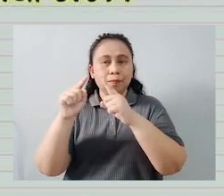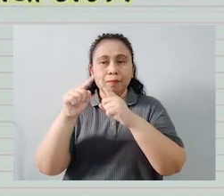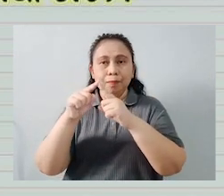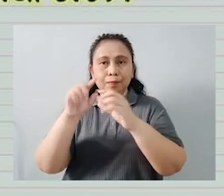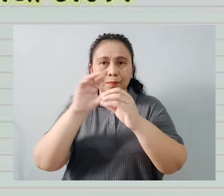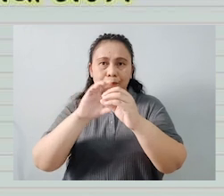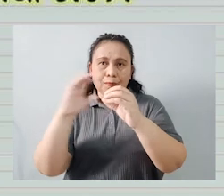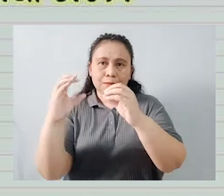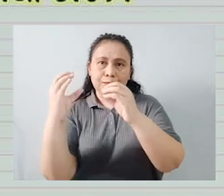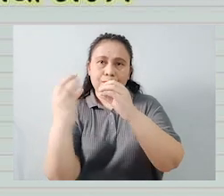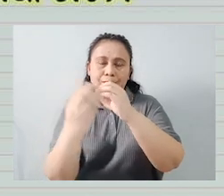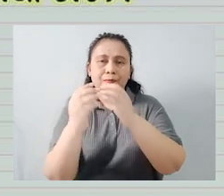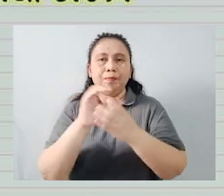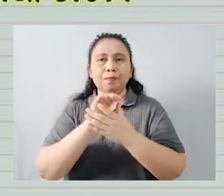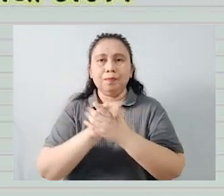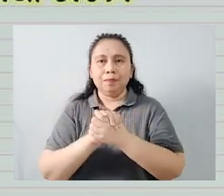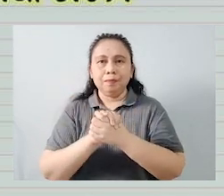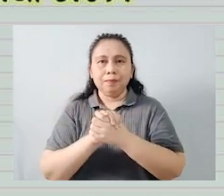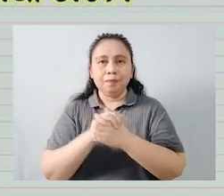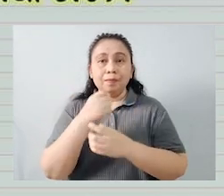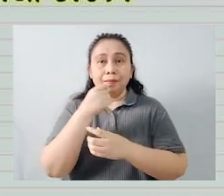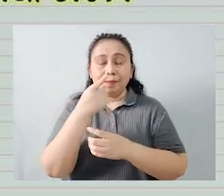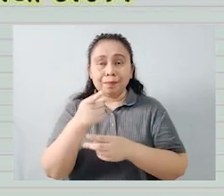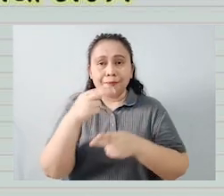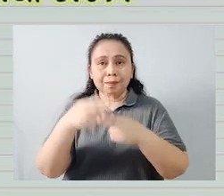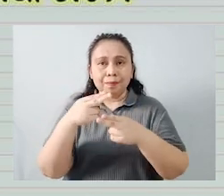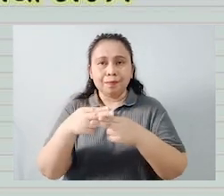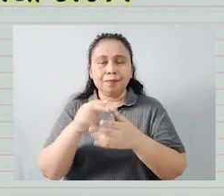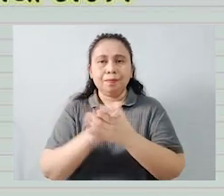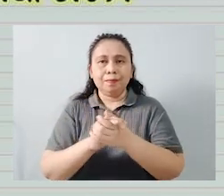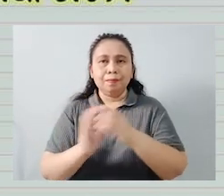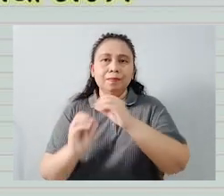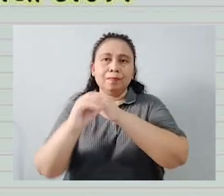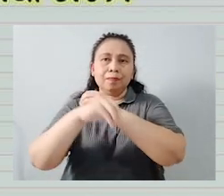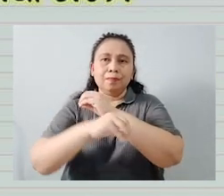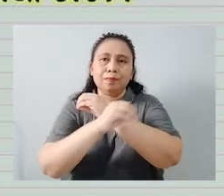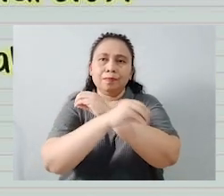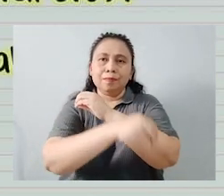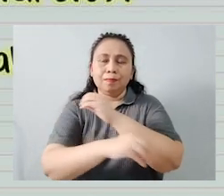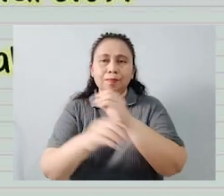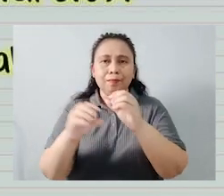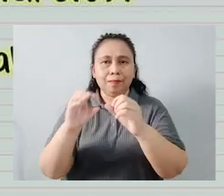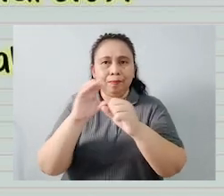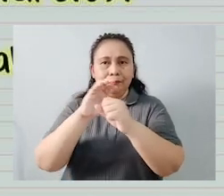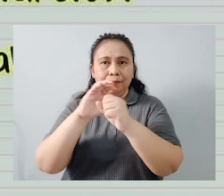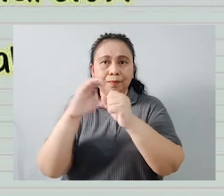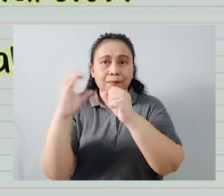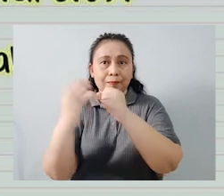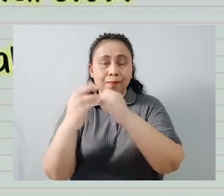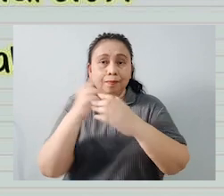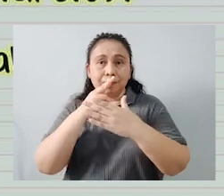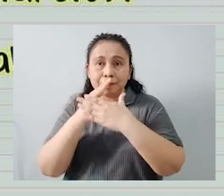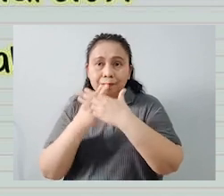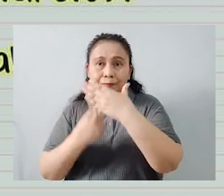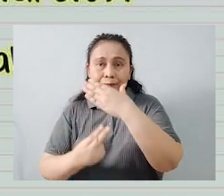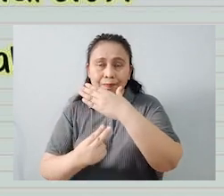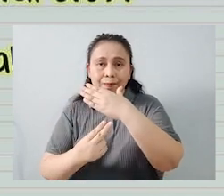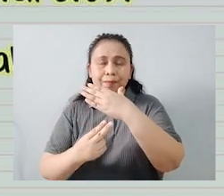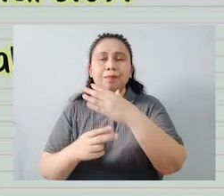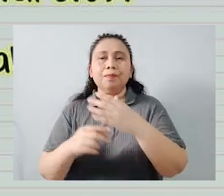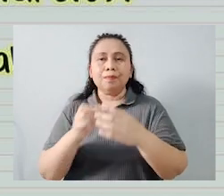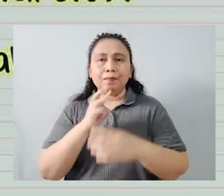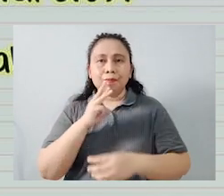crust. As its name implies, oceanic crust is usually submerged underwater,